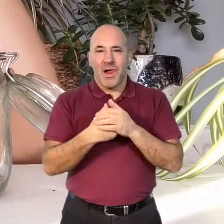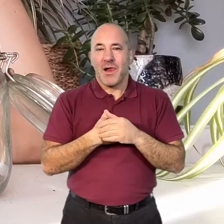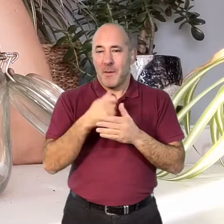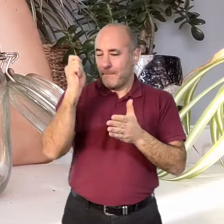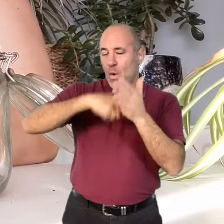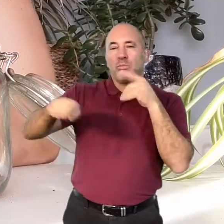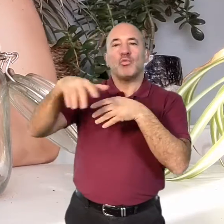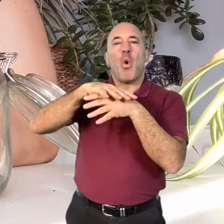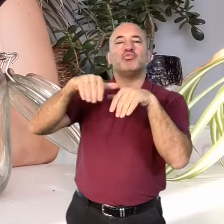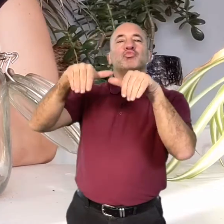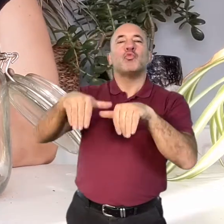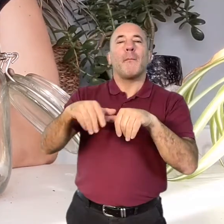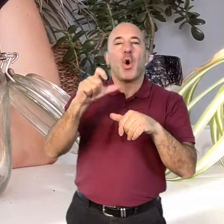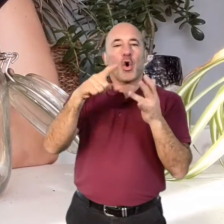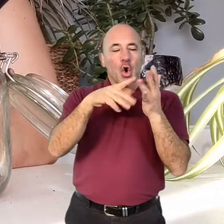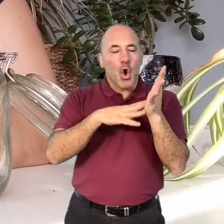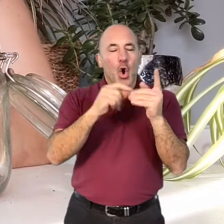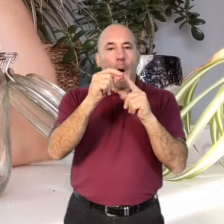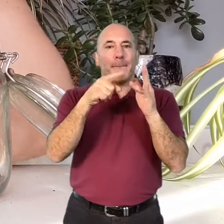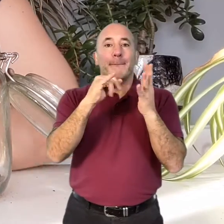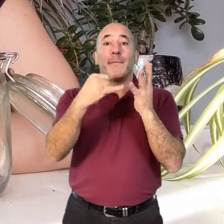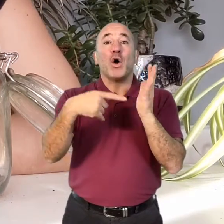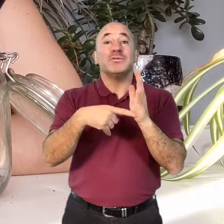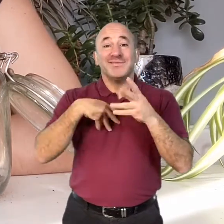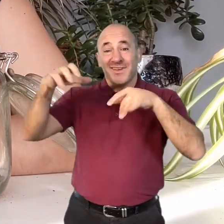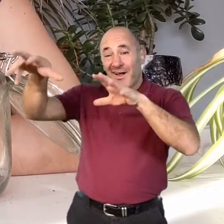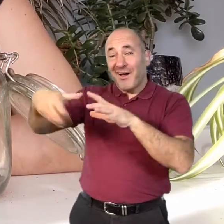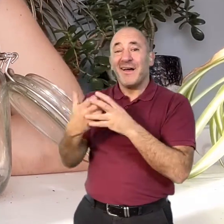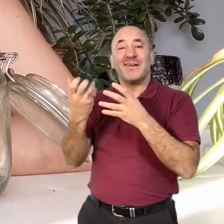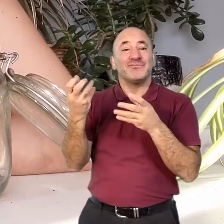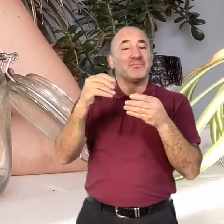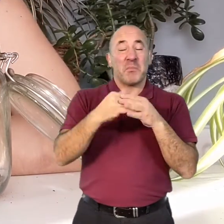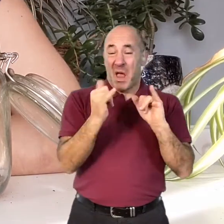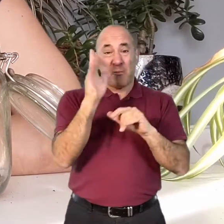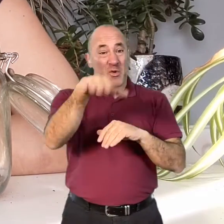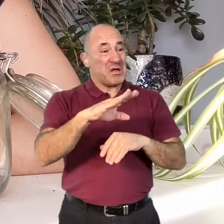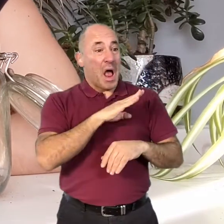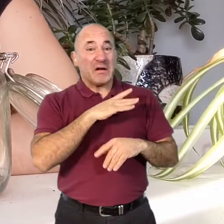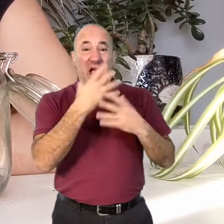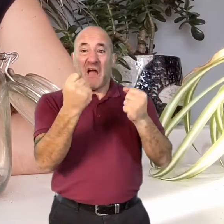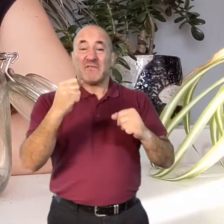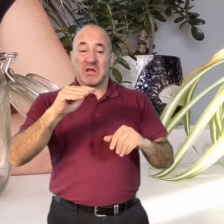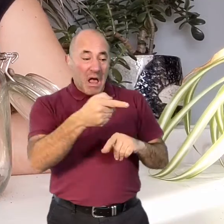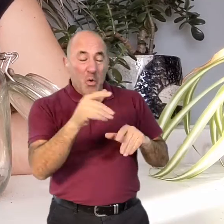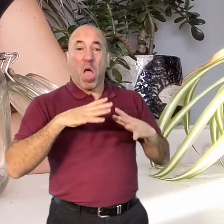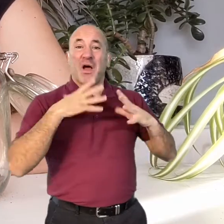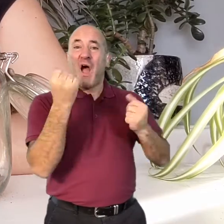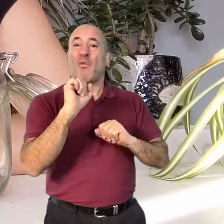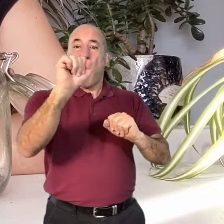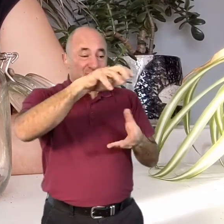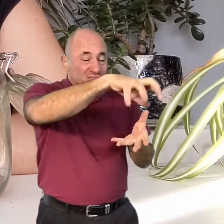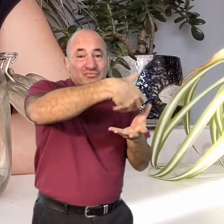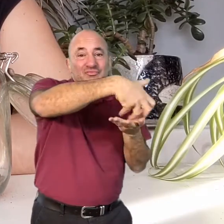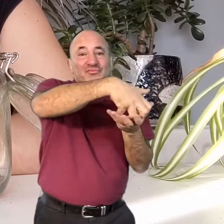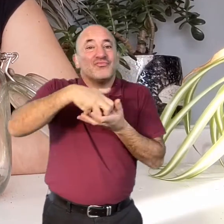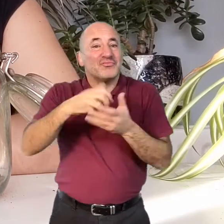the soil. So I am using some compost that I bought from a local shop, but you might